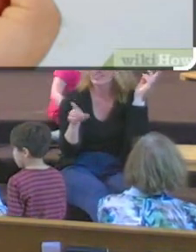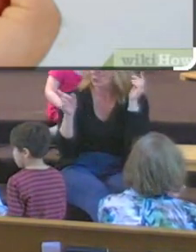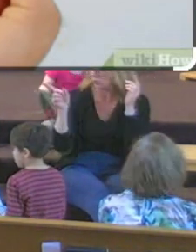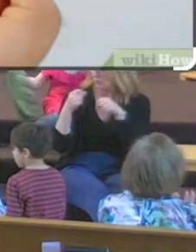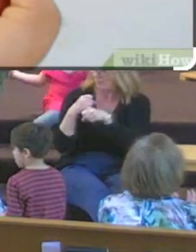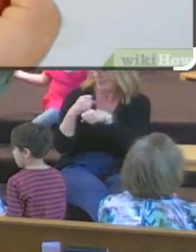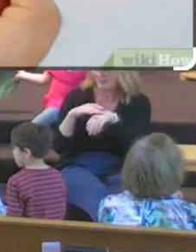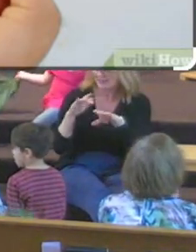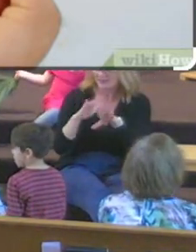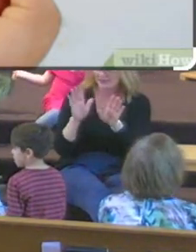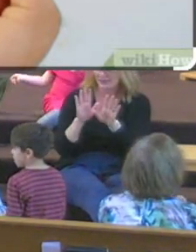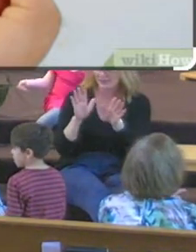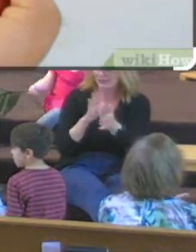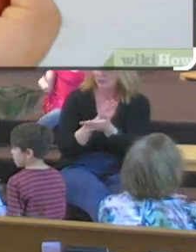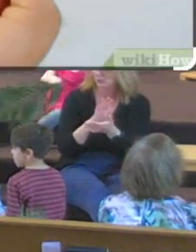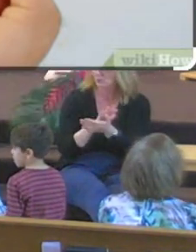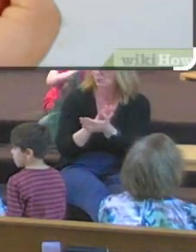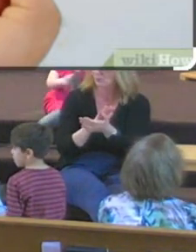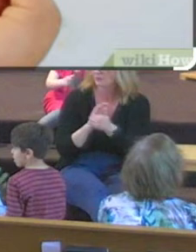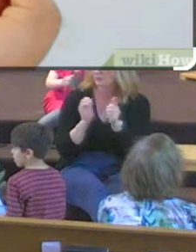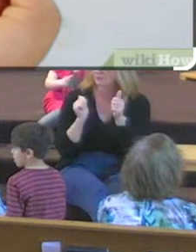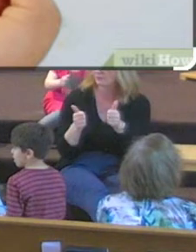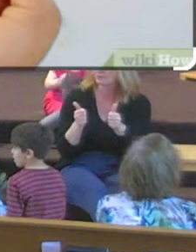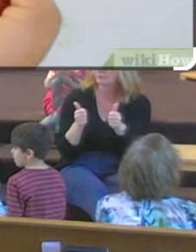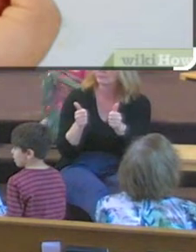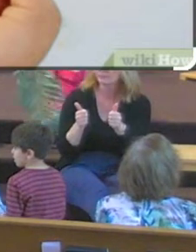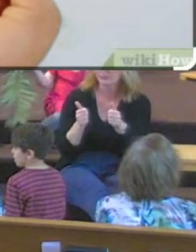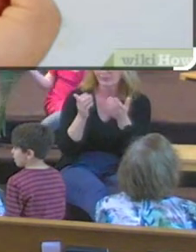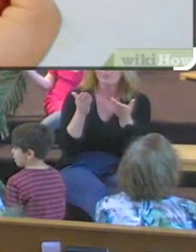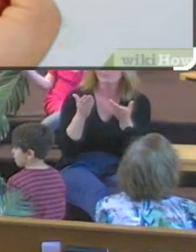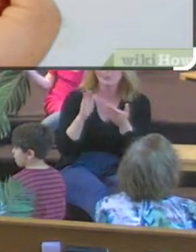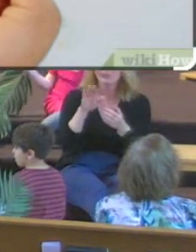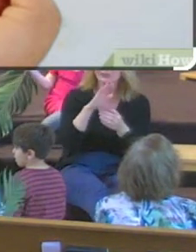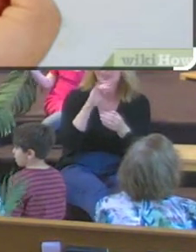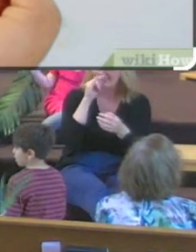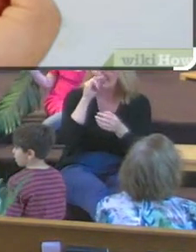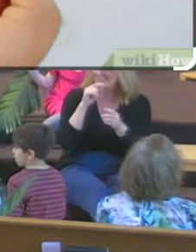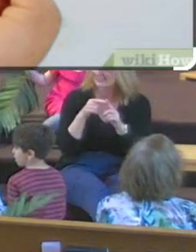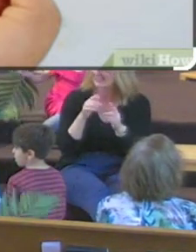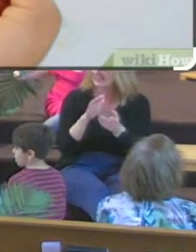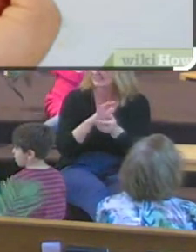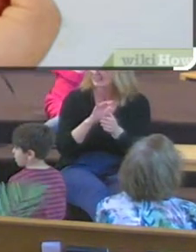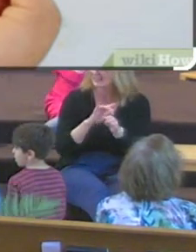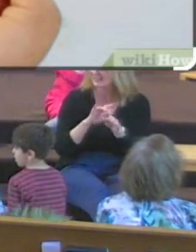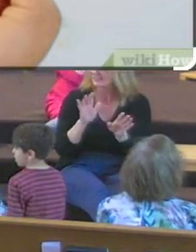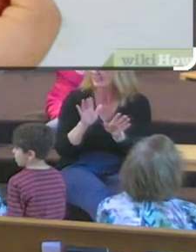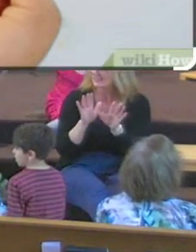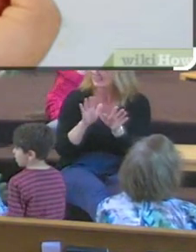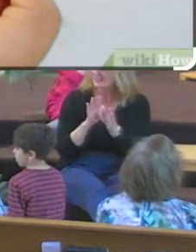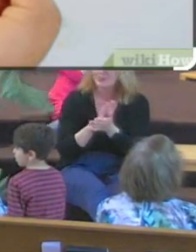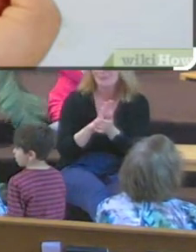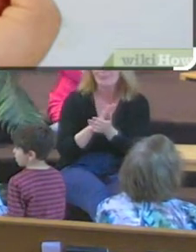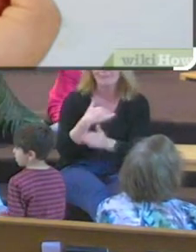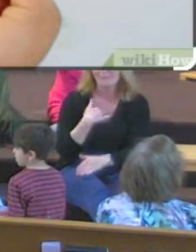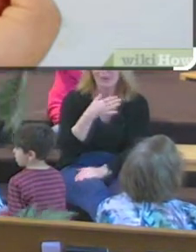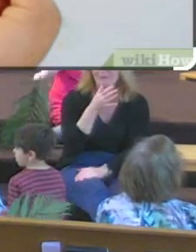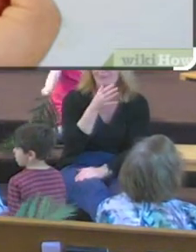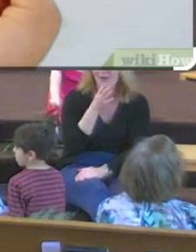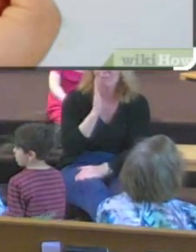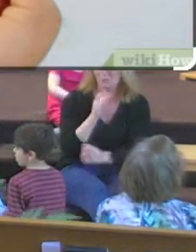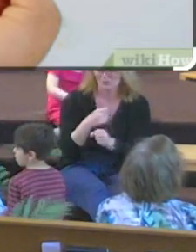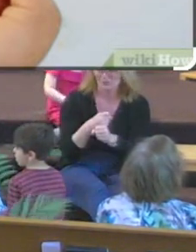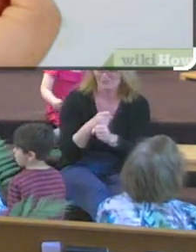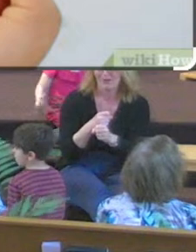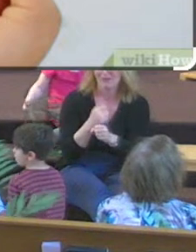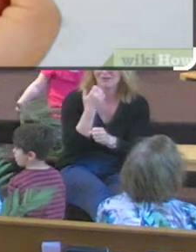Today? Right on. Bring your kids to Sunday school. My mom used to make that for me every Sunday. She's no